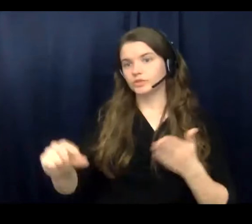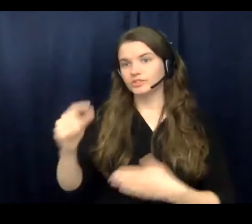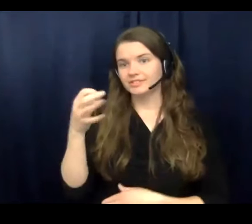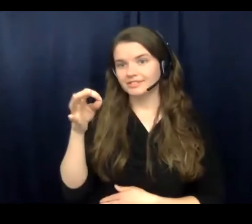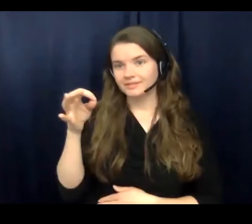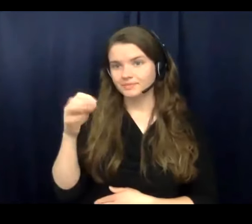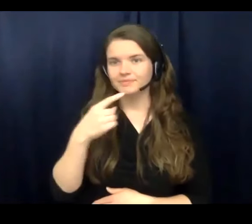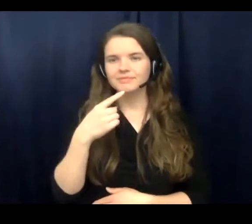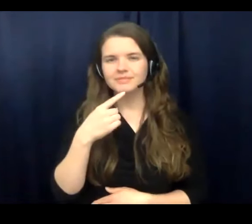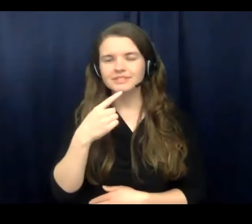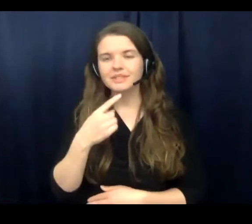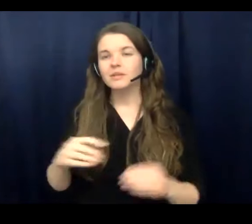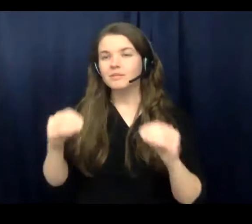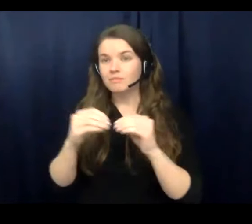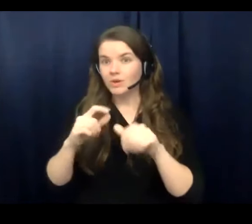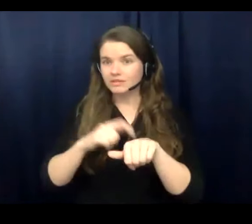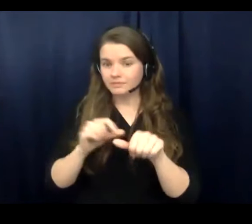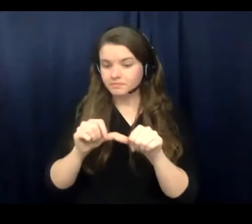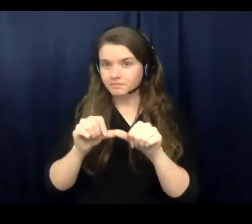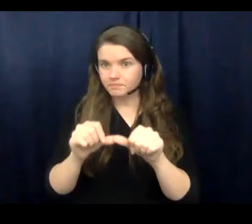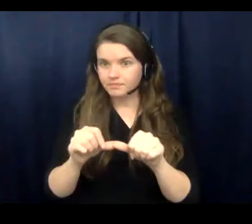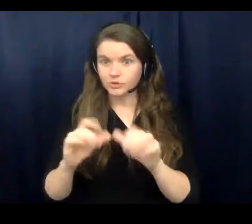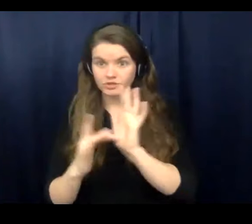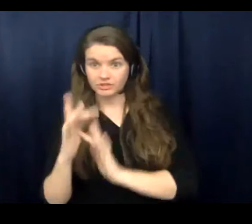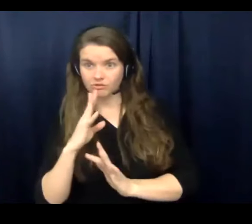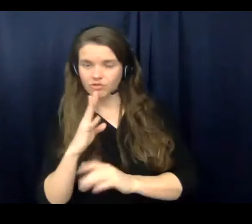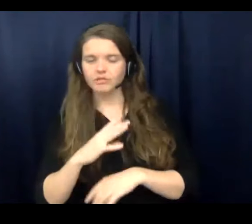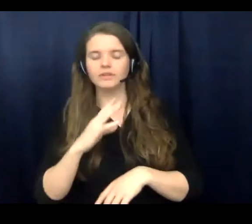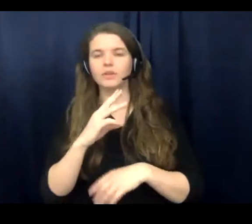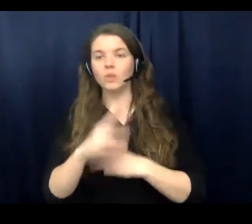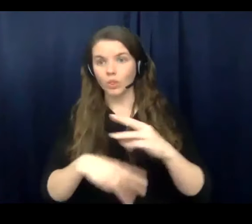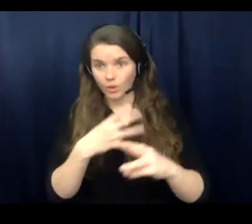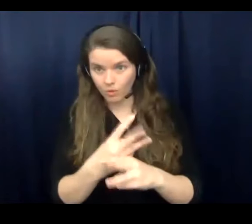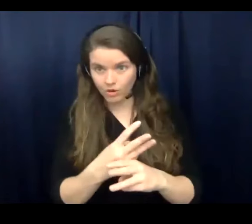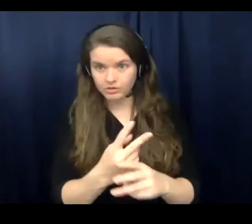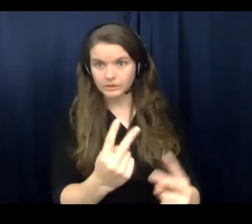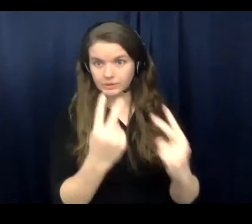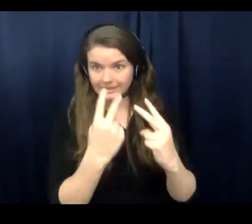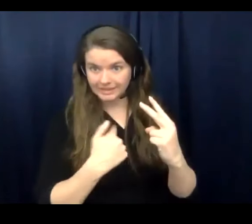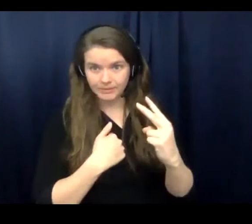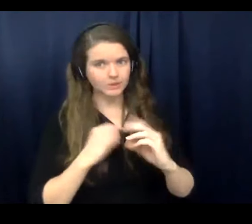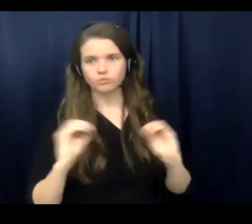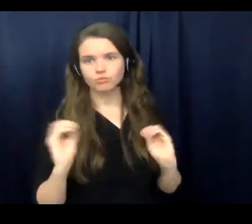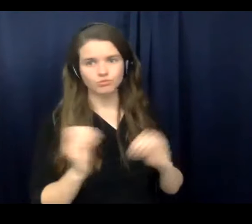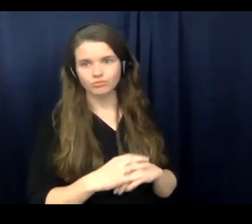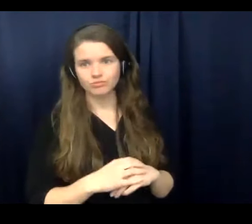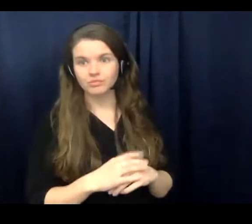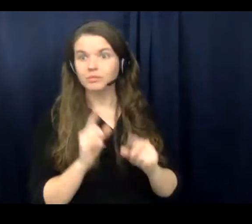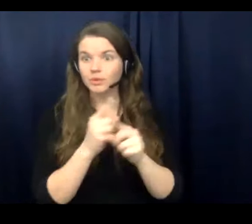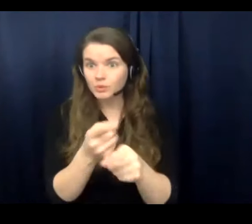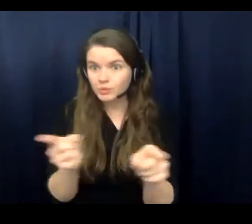and the world," Jesus is speaking now, "the world will see me no more. But you," he's speaking to the disciples, "will see